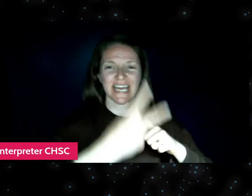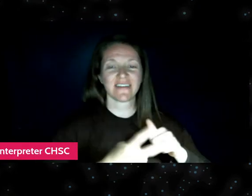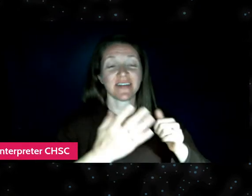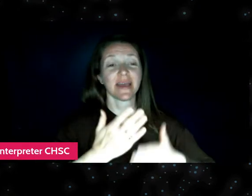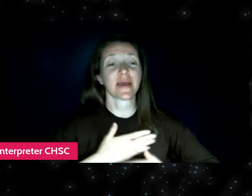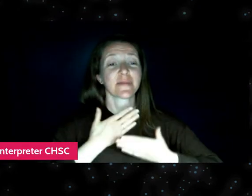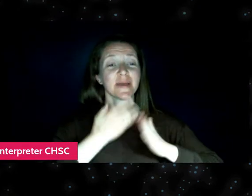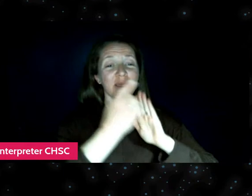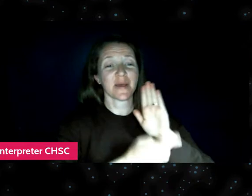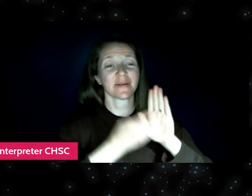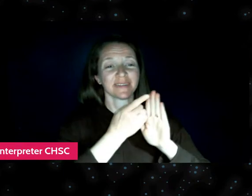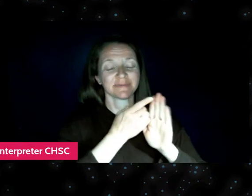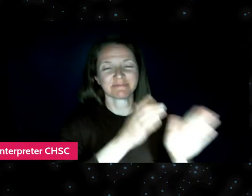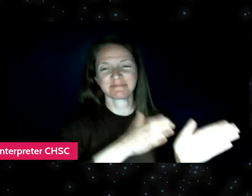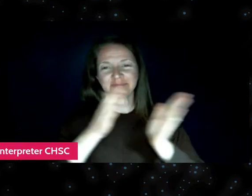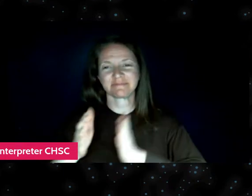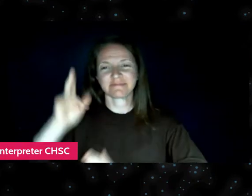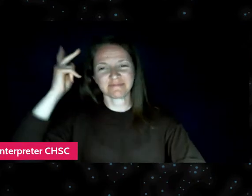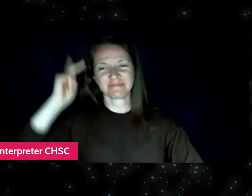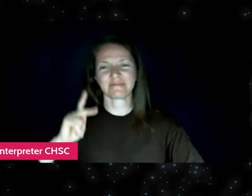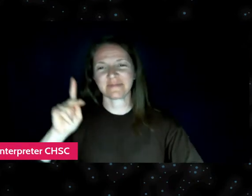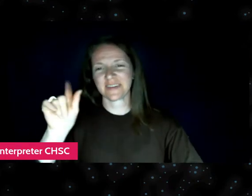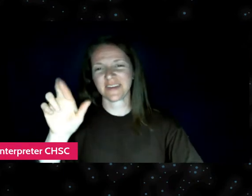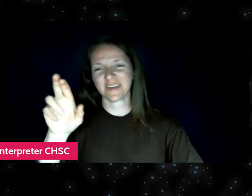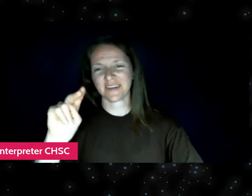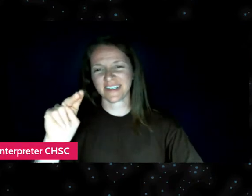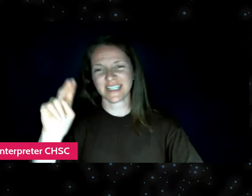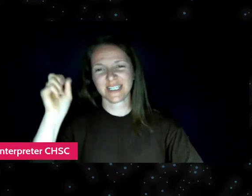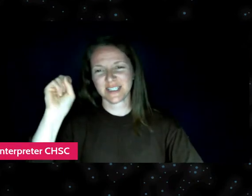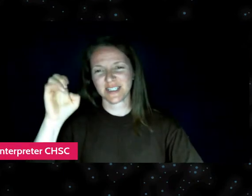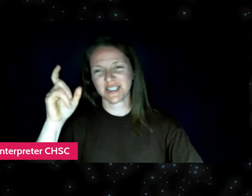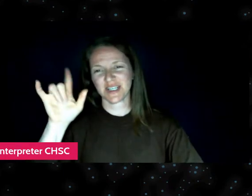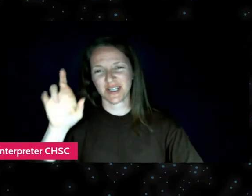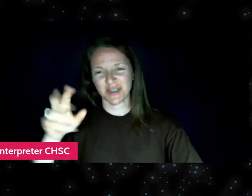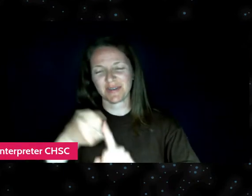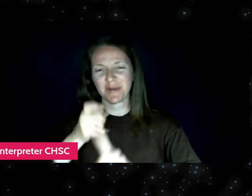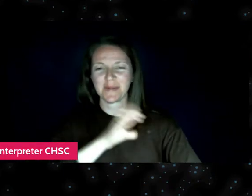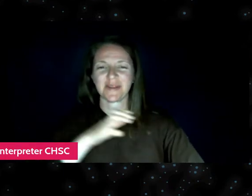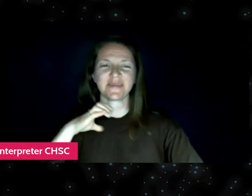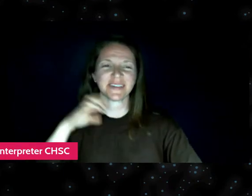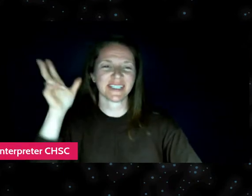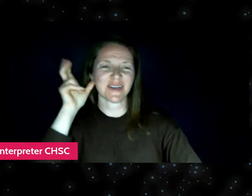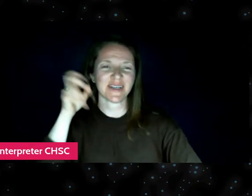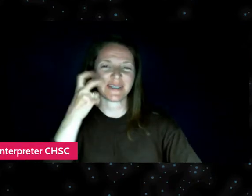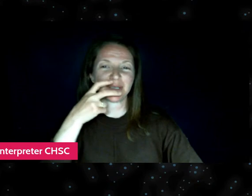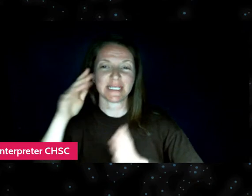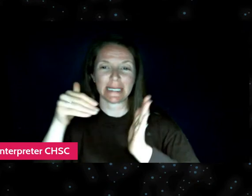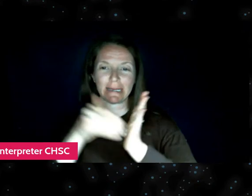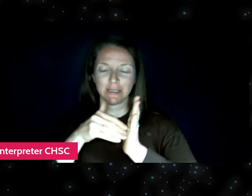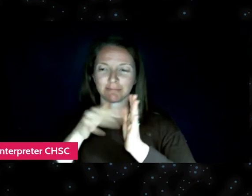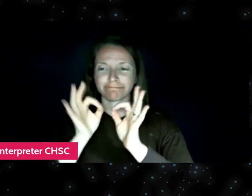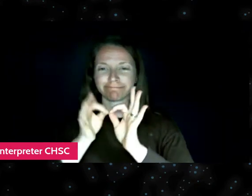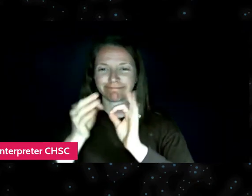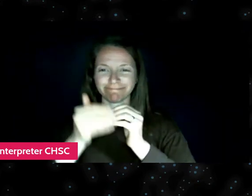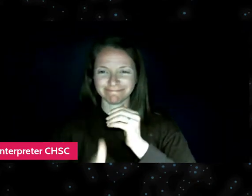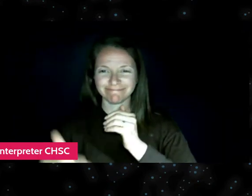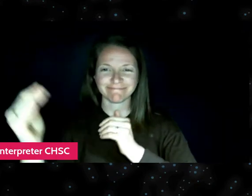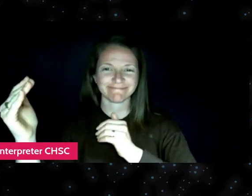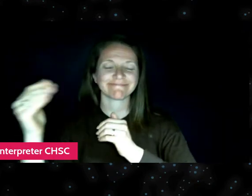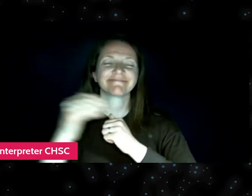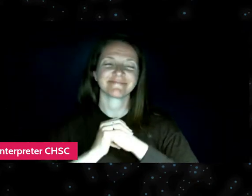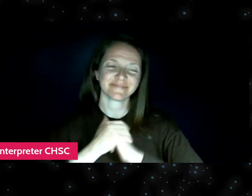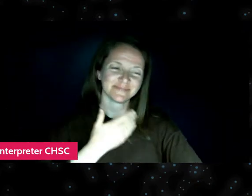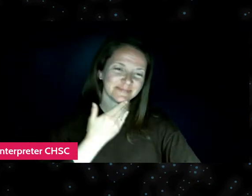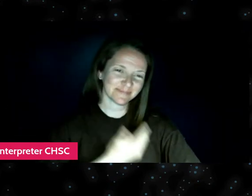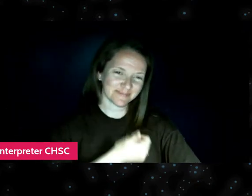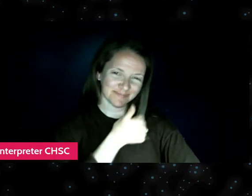hour. Karen Schiller from the Cleveland Hearing and Speech Center will now be taking over for the rest of the evening. Thank you, Karen.